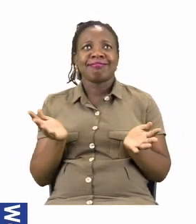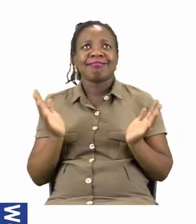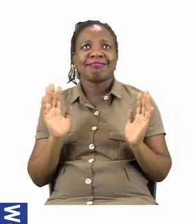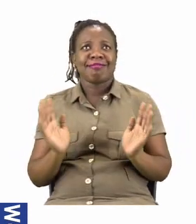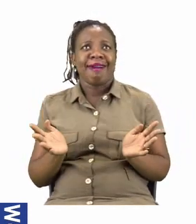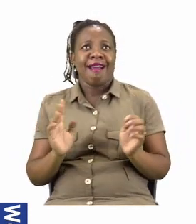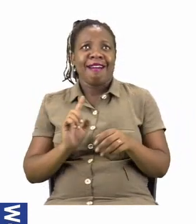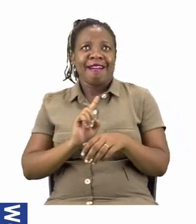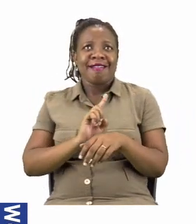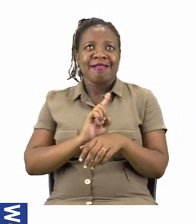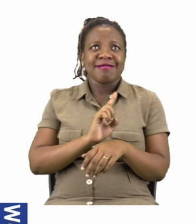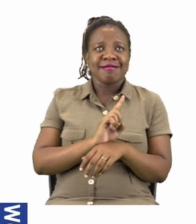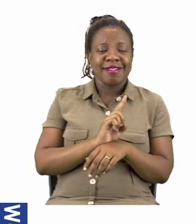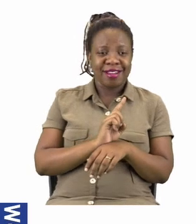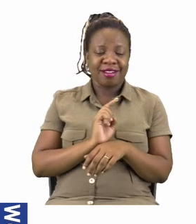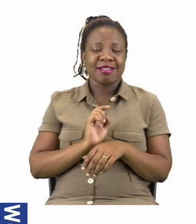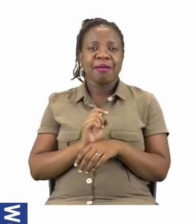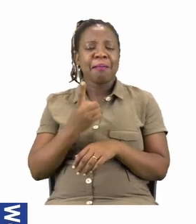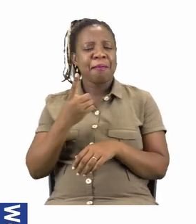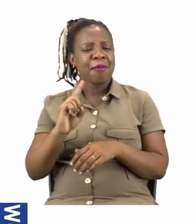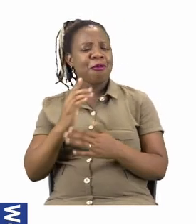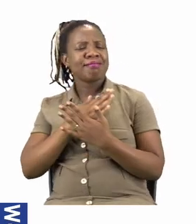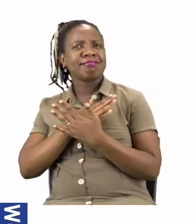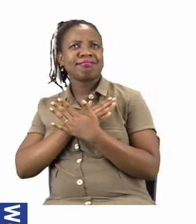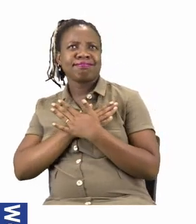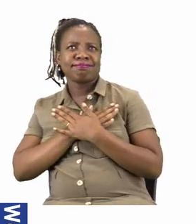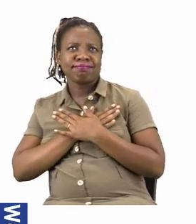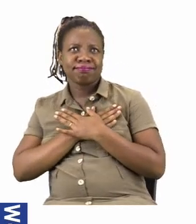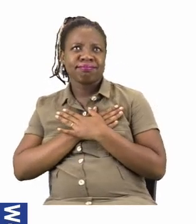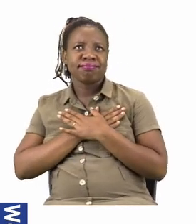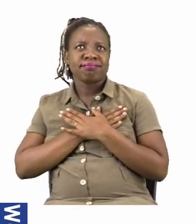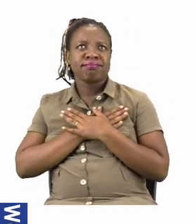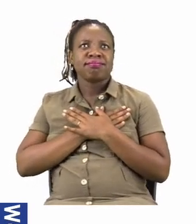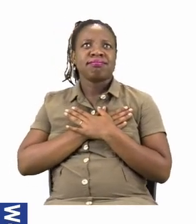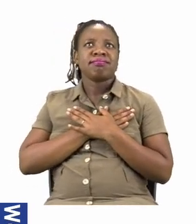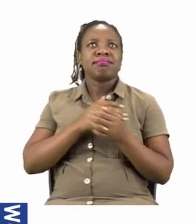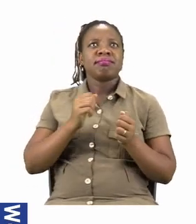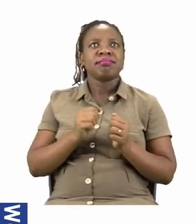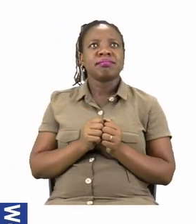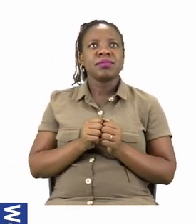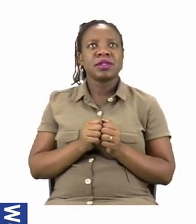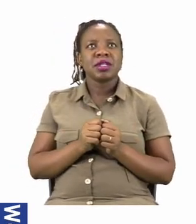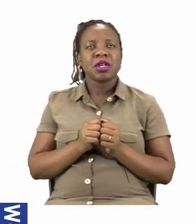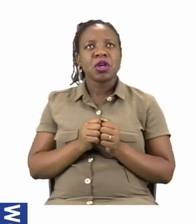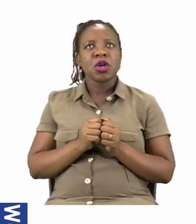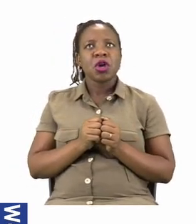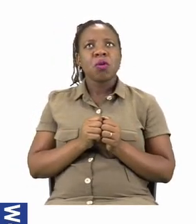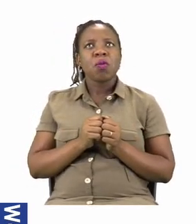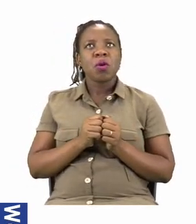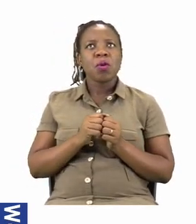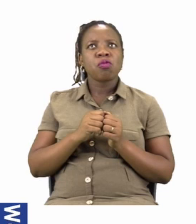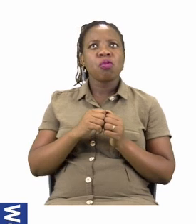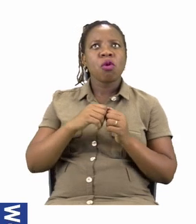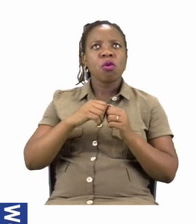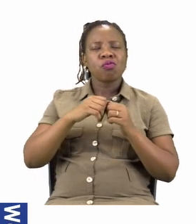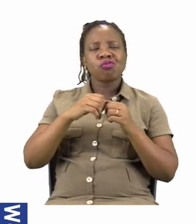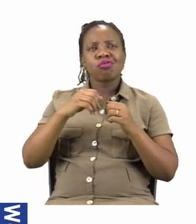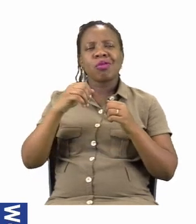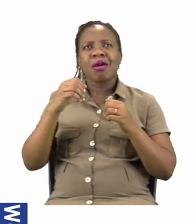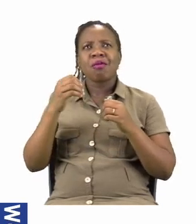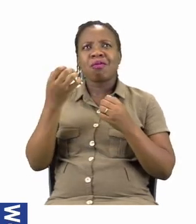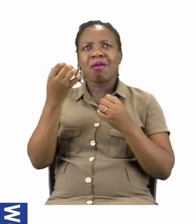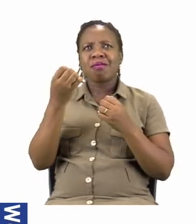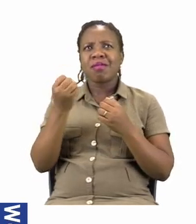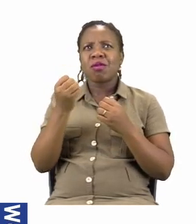the water slides. The sprinklers are cool on hot days. One of the